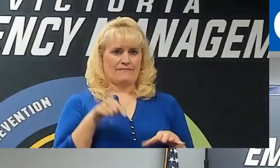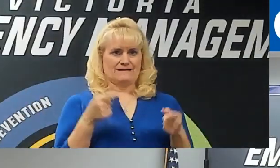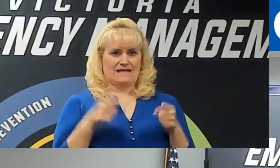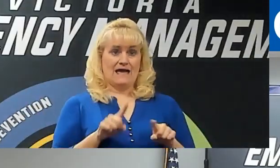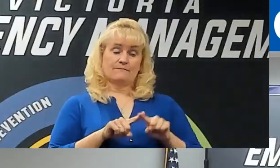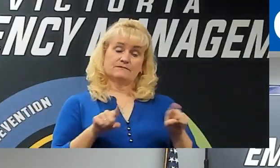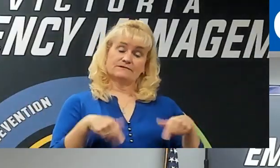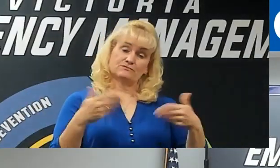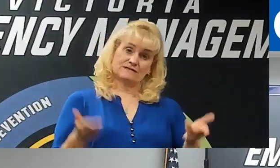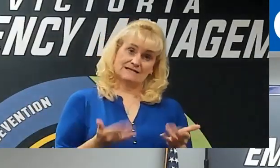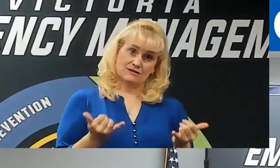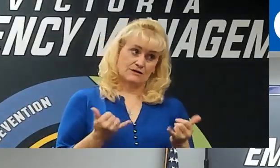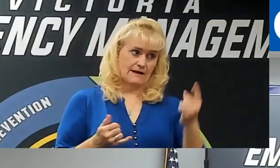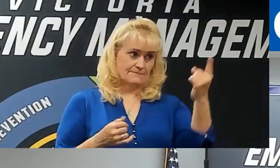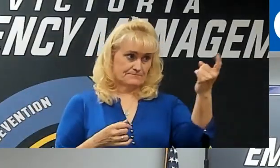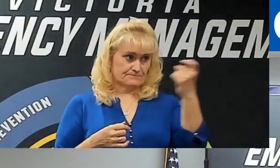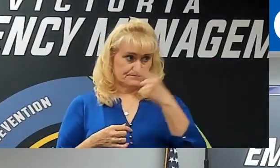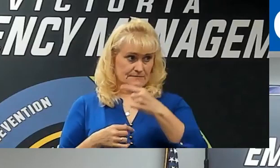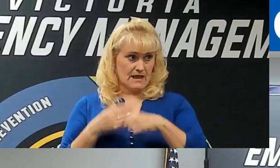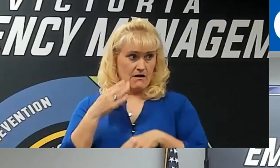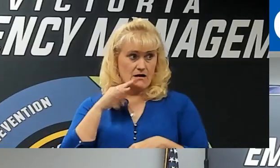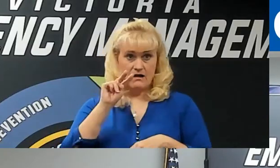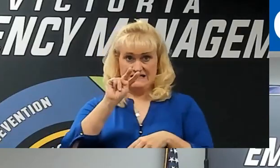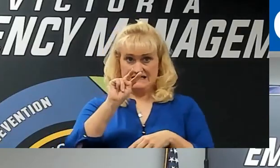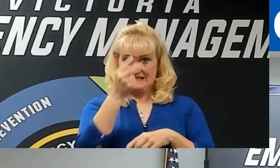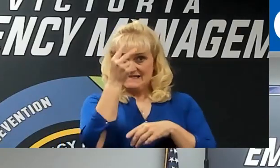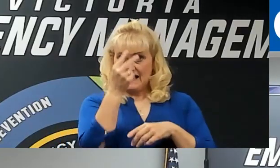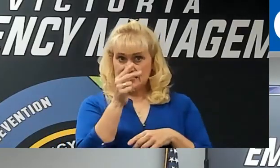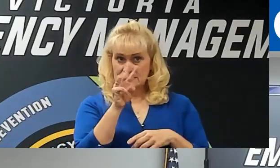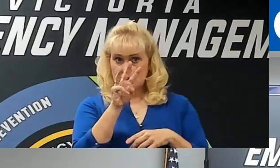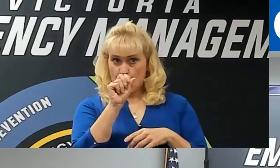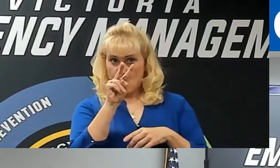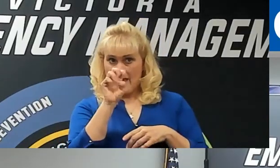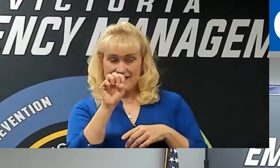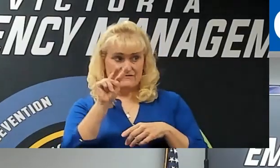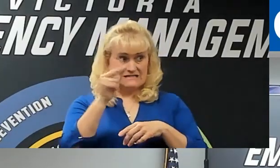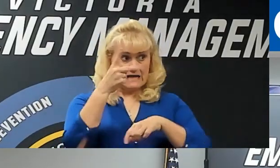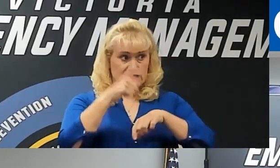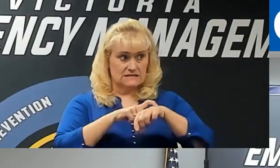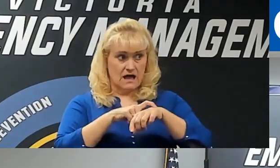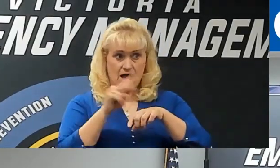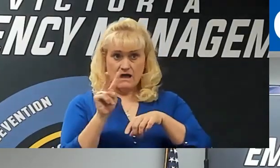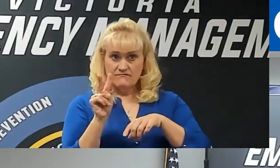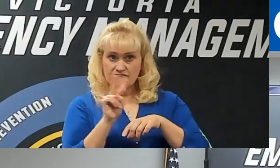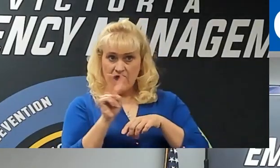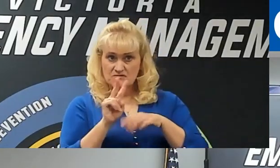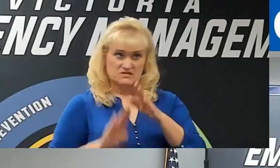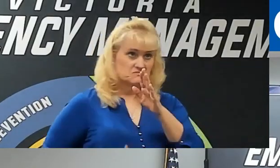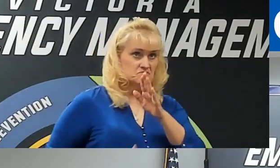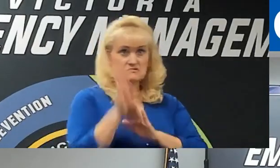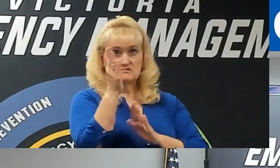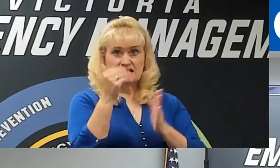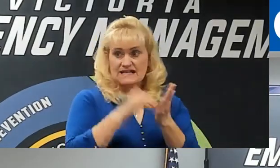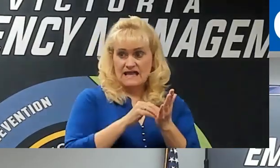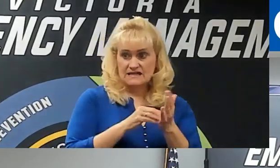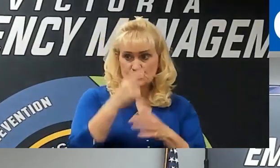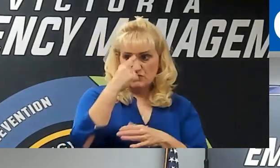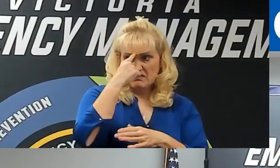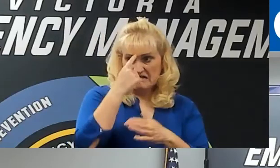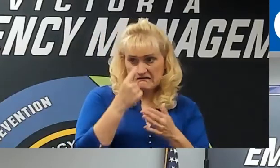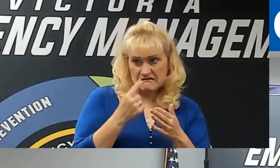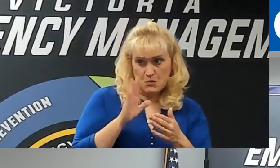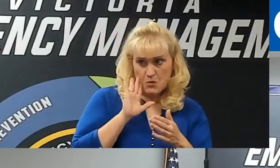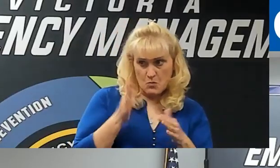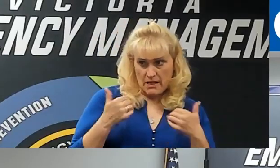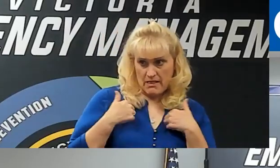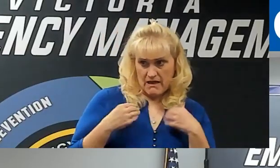Another W word is for second wave. Is that a useful way of thinking about it? Is this just a bump in the first wave? Is it a second wave, or not